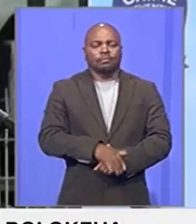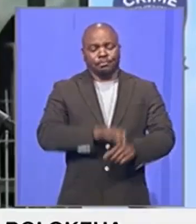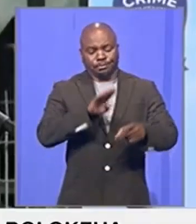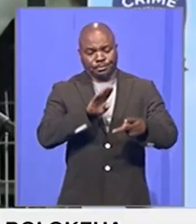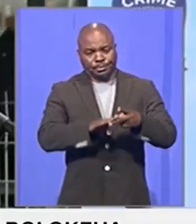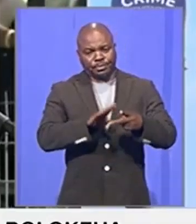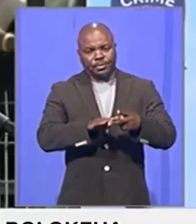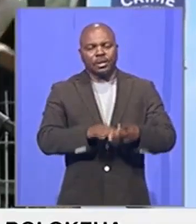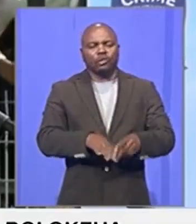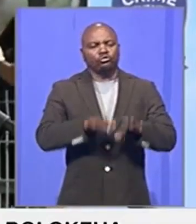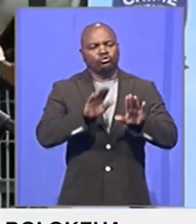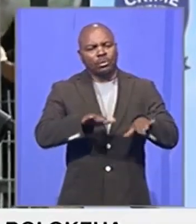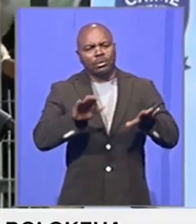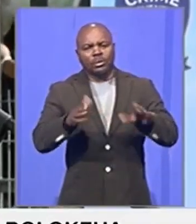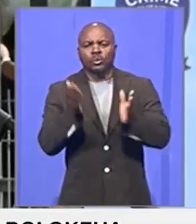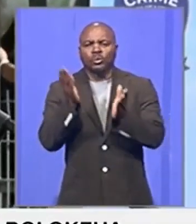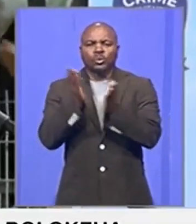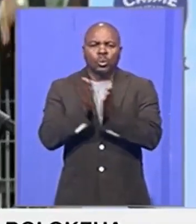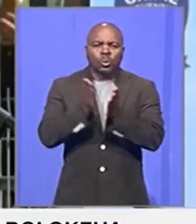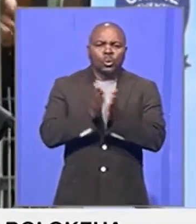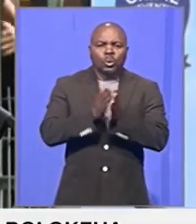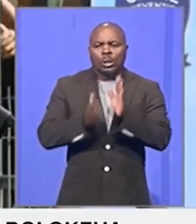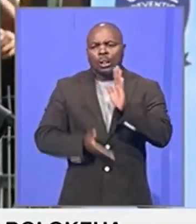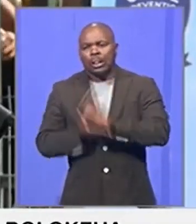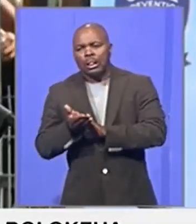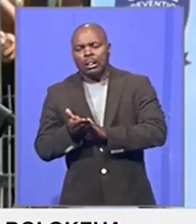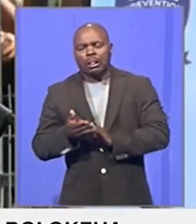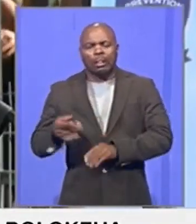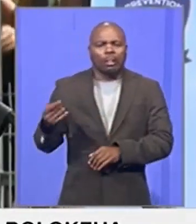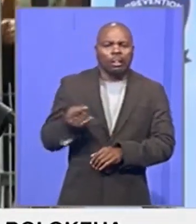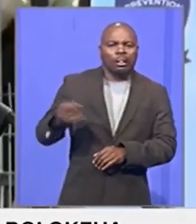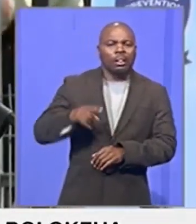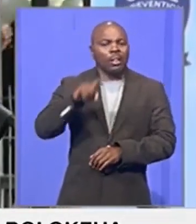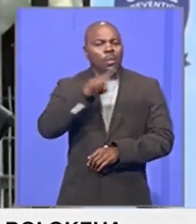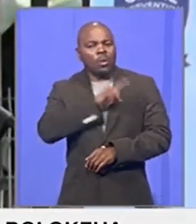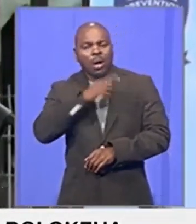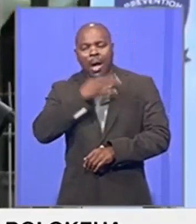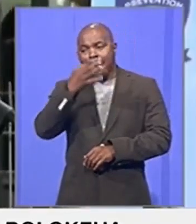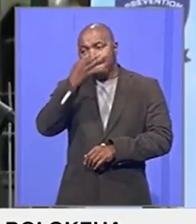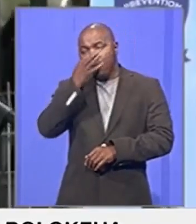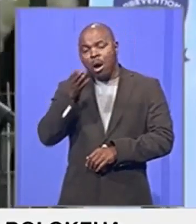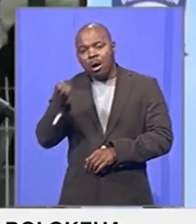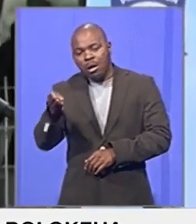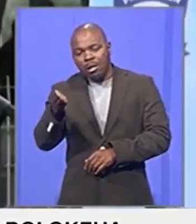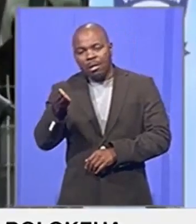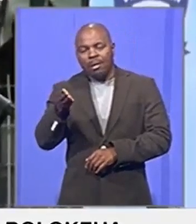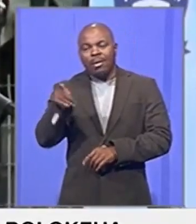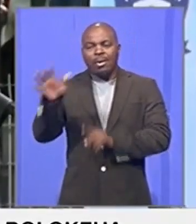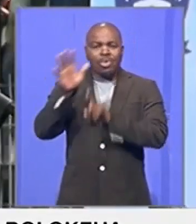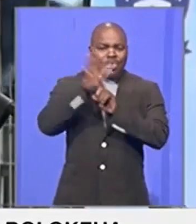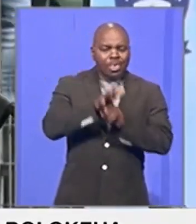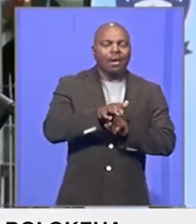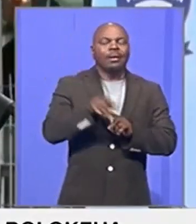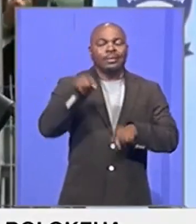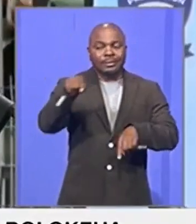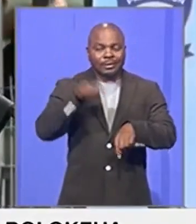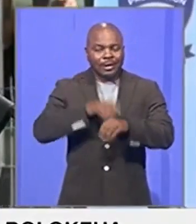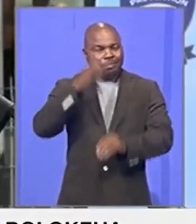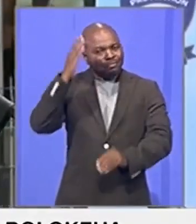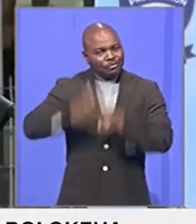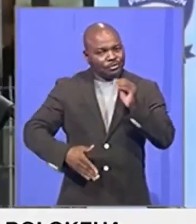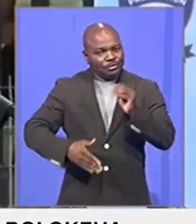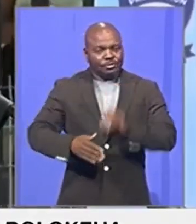days abantwana bethu esikolweni basaba kuya esikolweni because they are being bullied. Those days are gone.